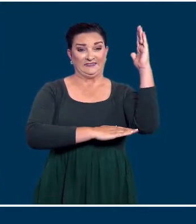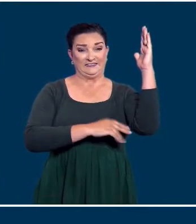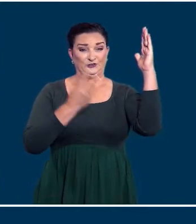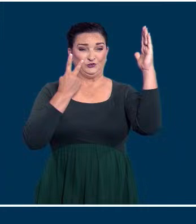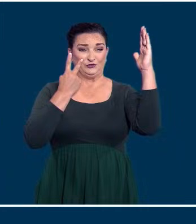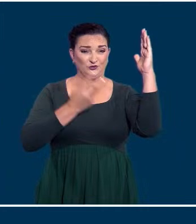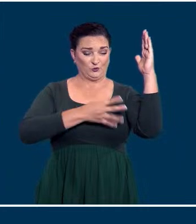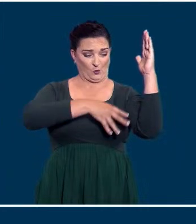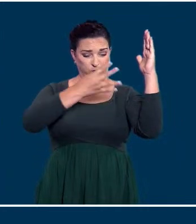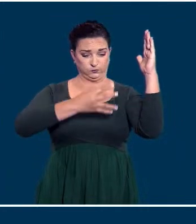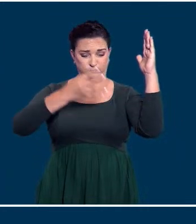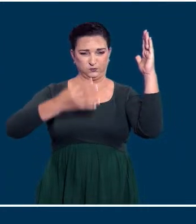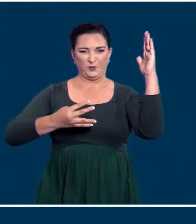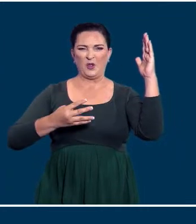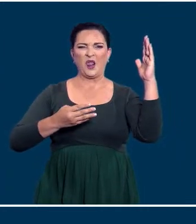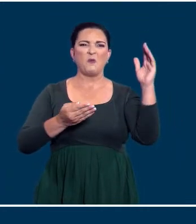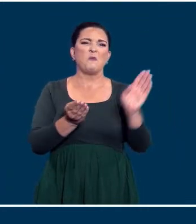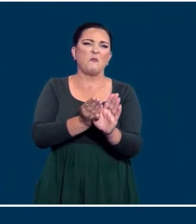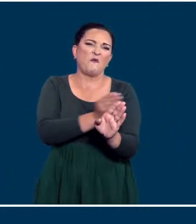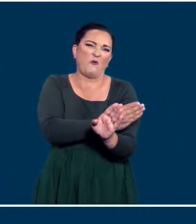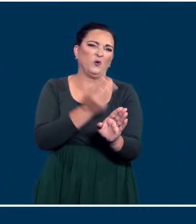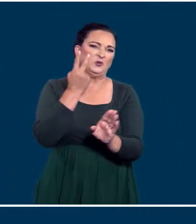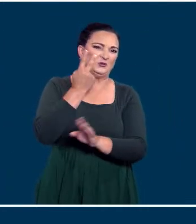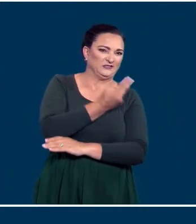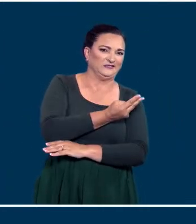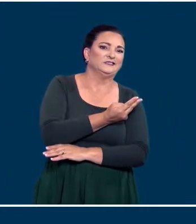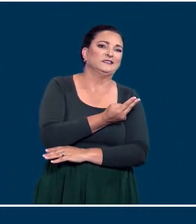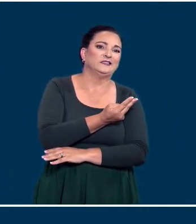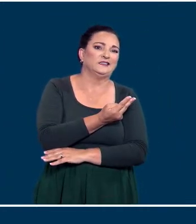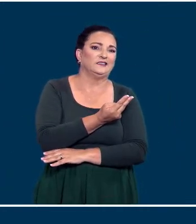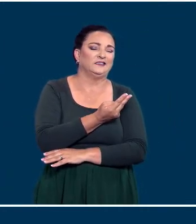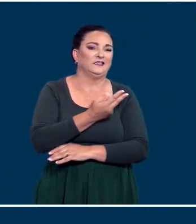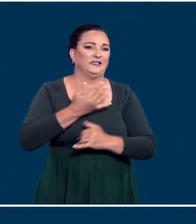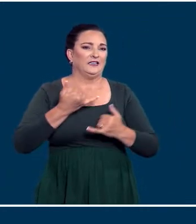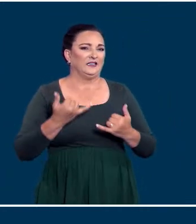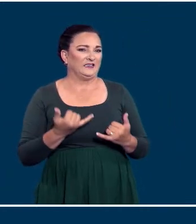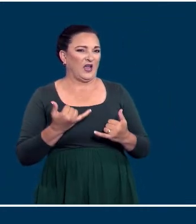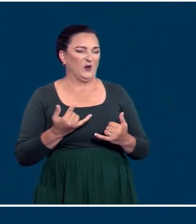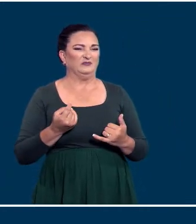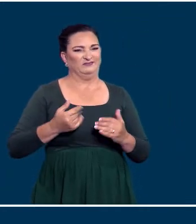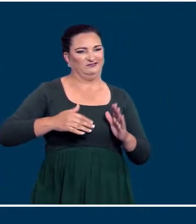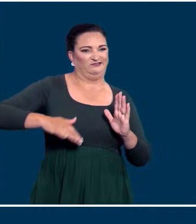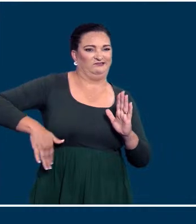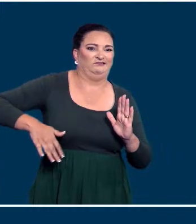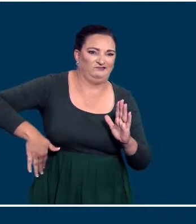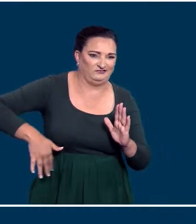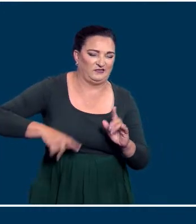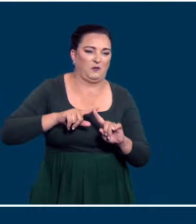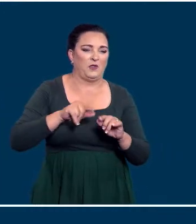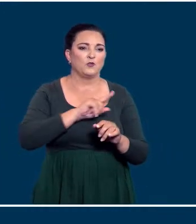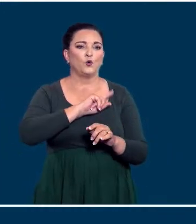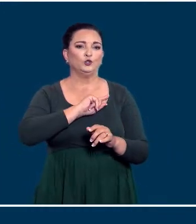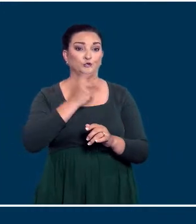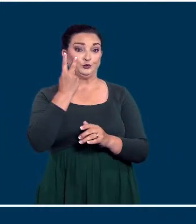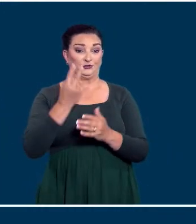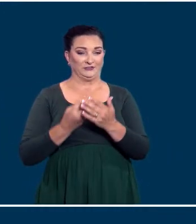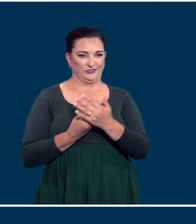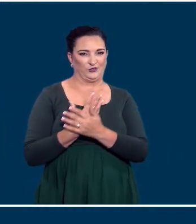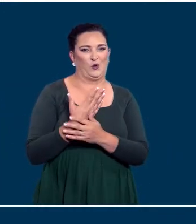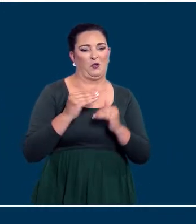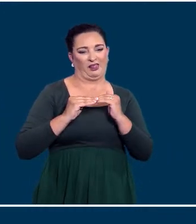as you would have seen on the previous graph, has been pretty lackluster. You all know that. Quarterly growth rates have been